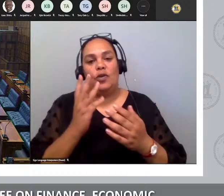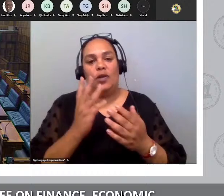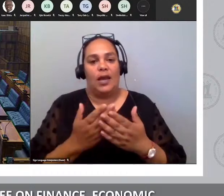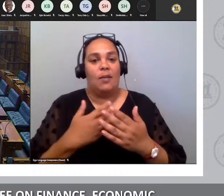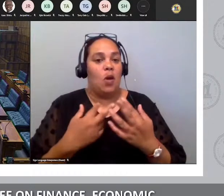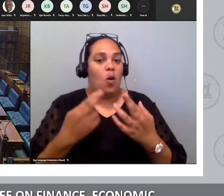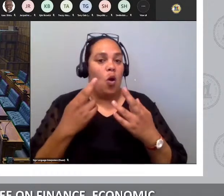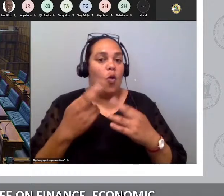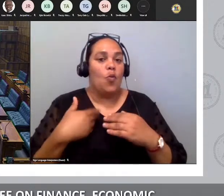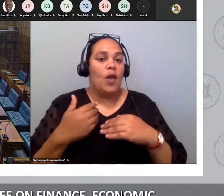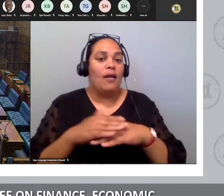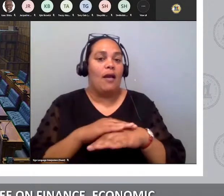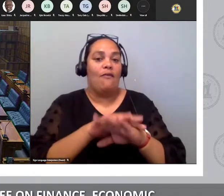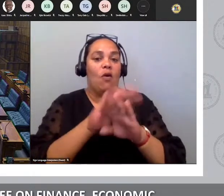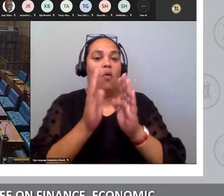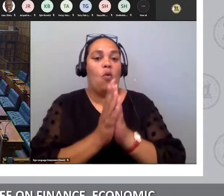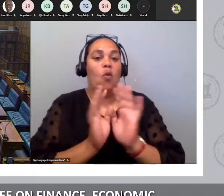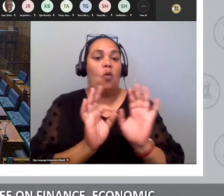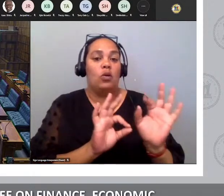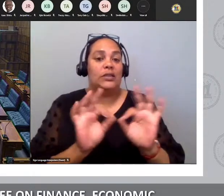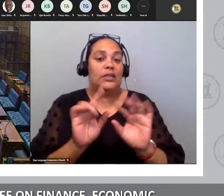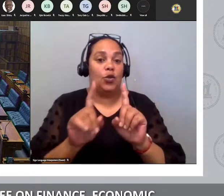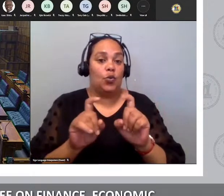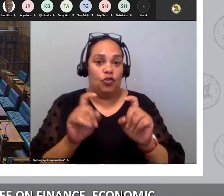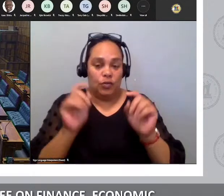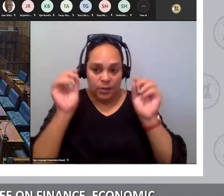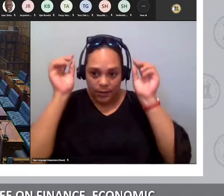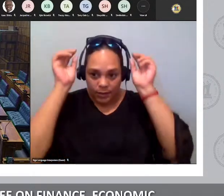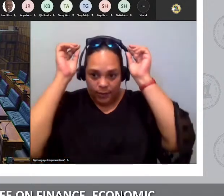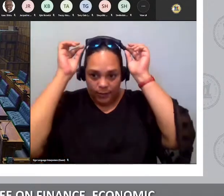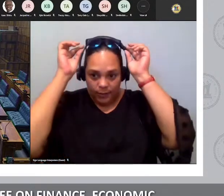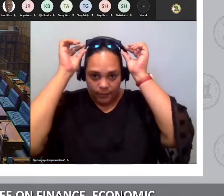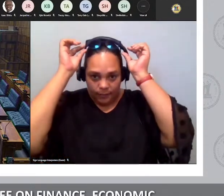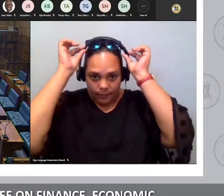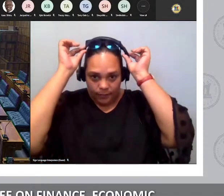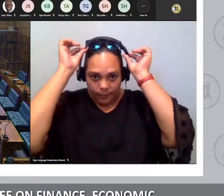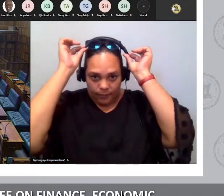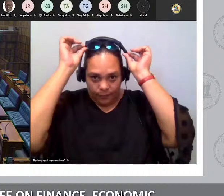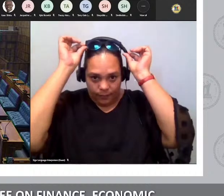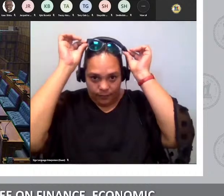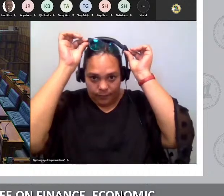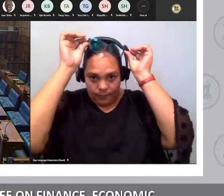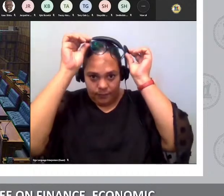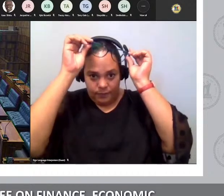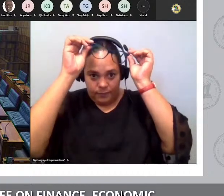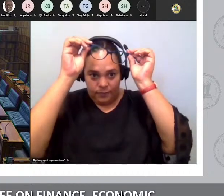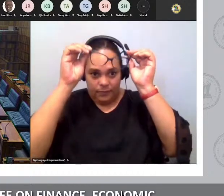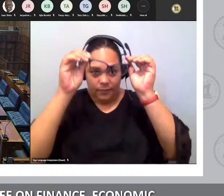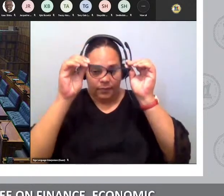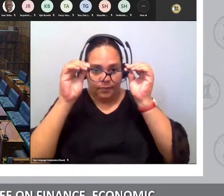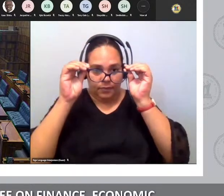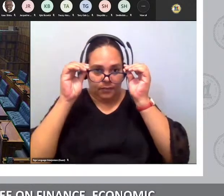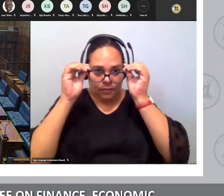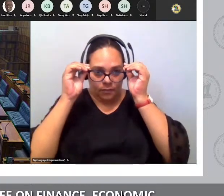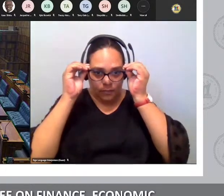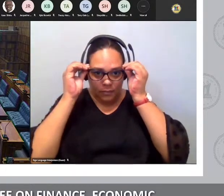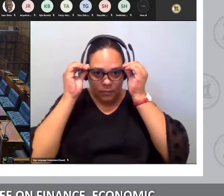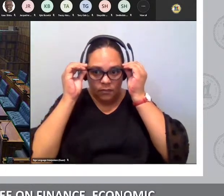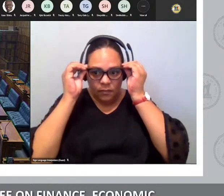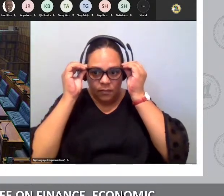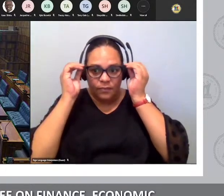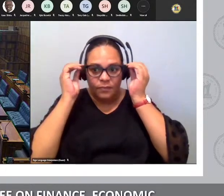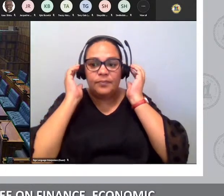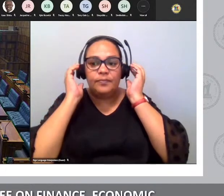hoping we've covered all of the questions thanks thanks J thank you very